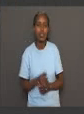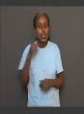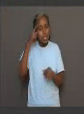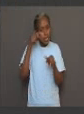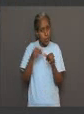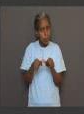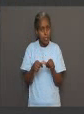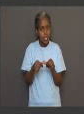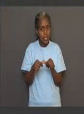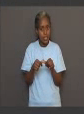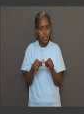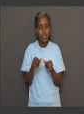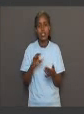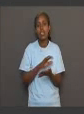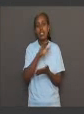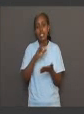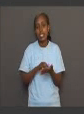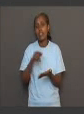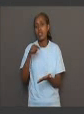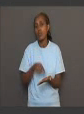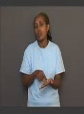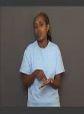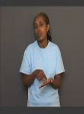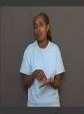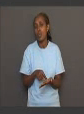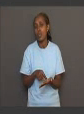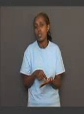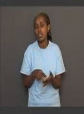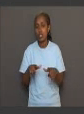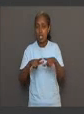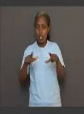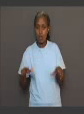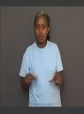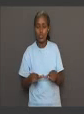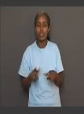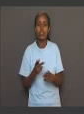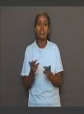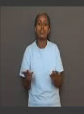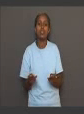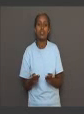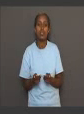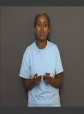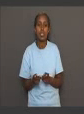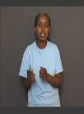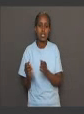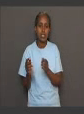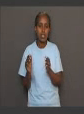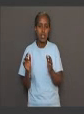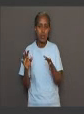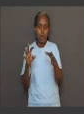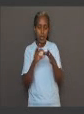Remember that the center point is located in space by